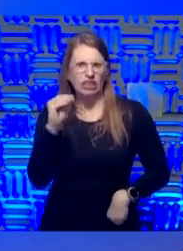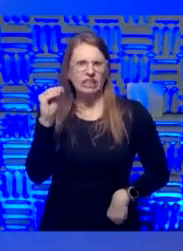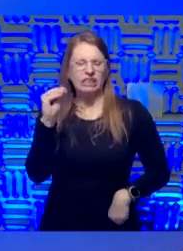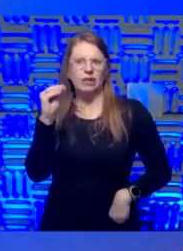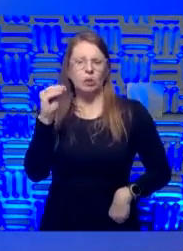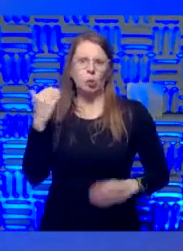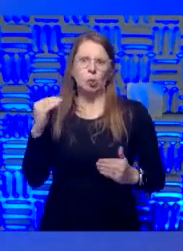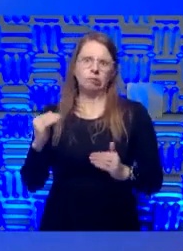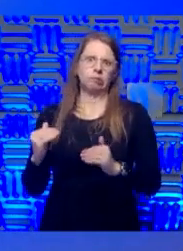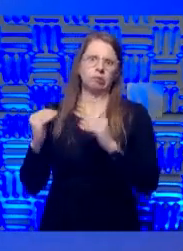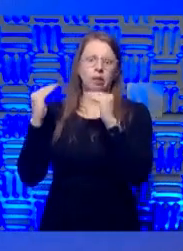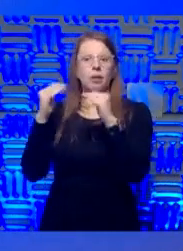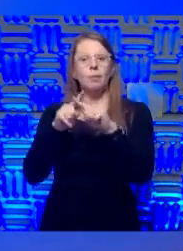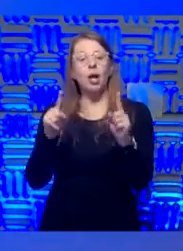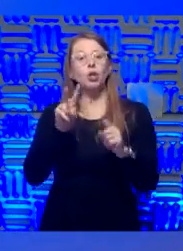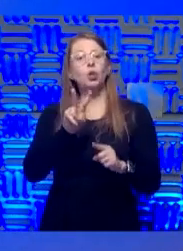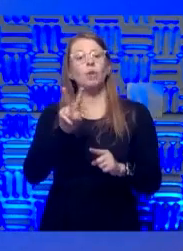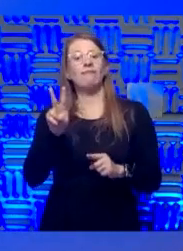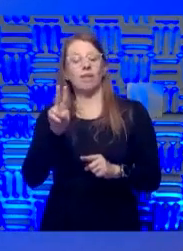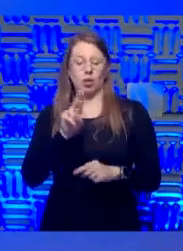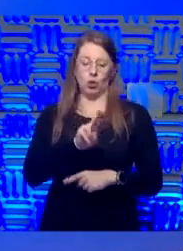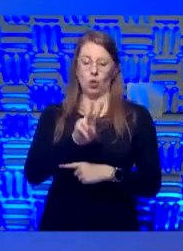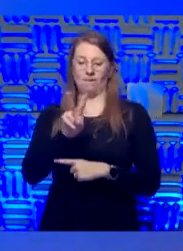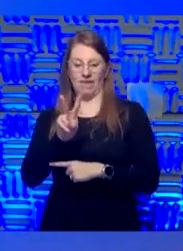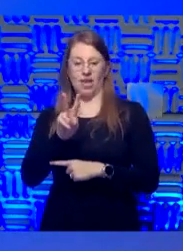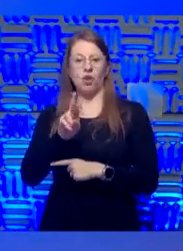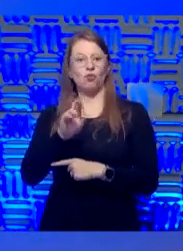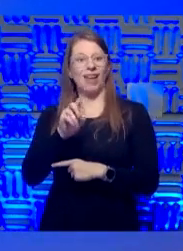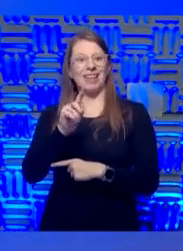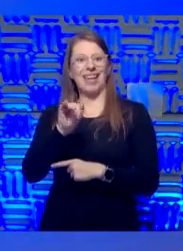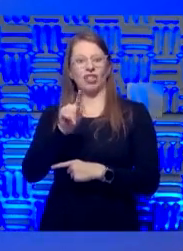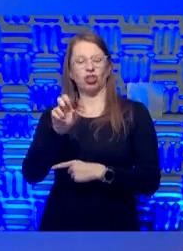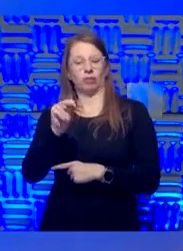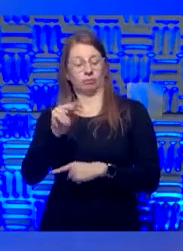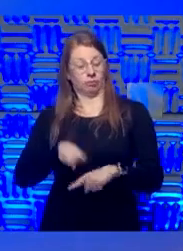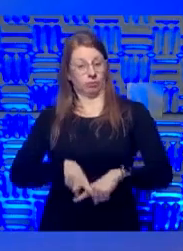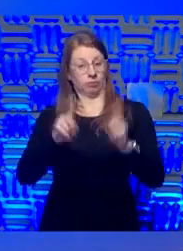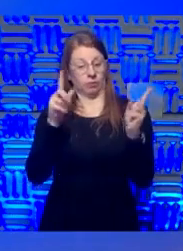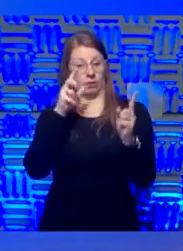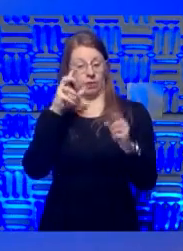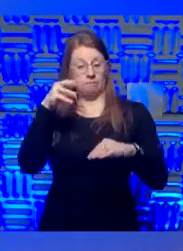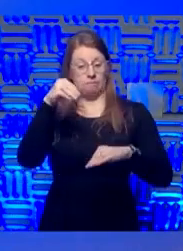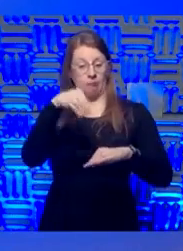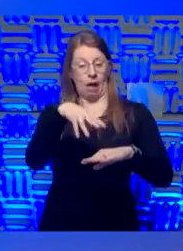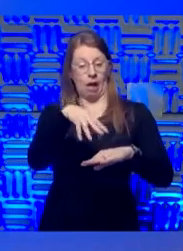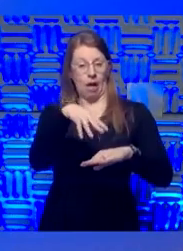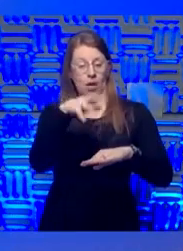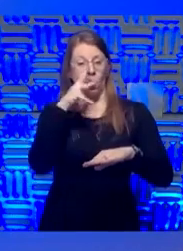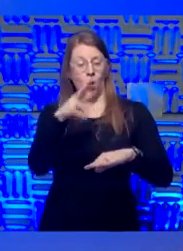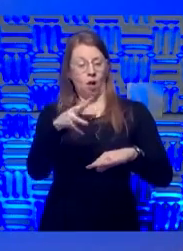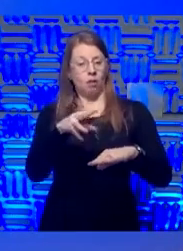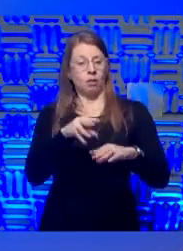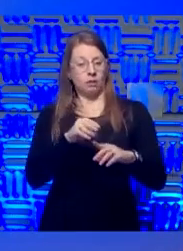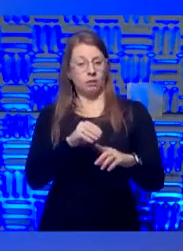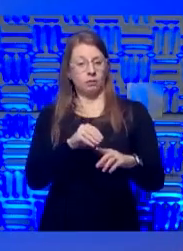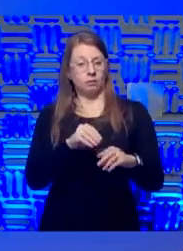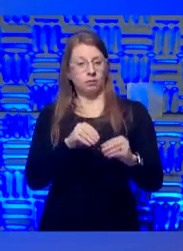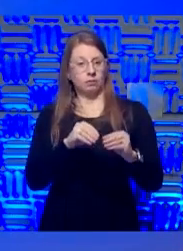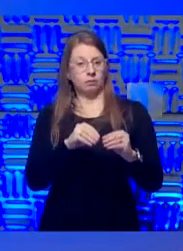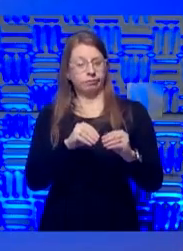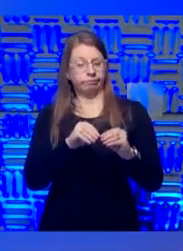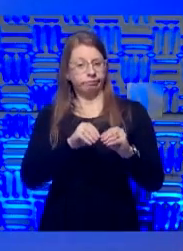hot, yeah. So, but now the UV radiation is something different. The UV radiation will certainly probably have a little bit of effect, especially if it's on